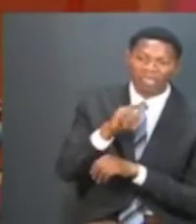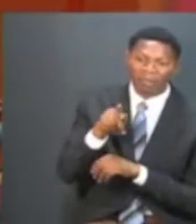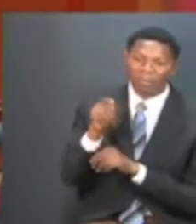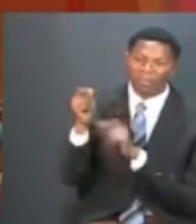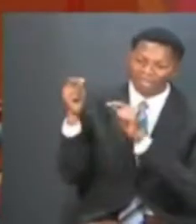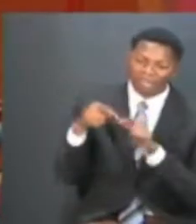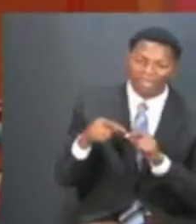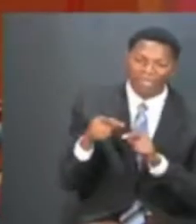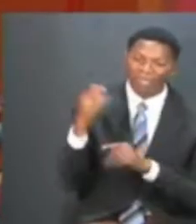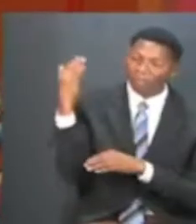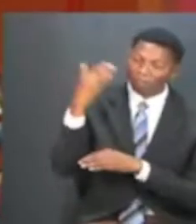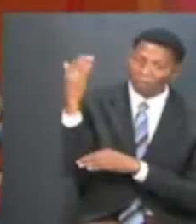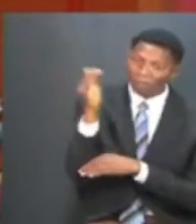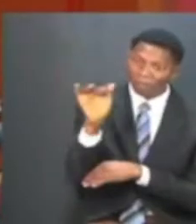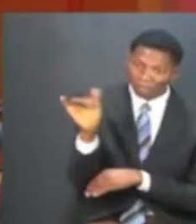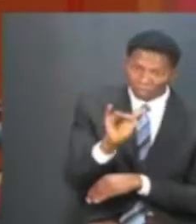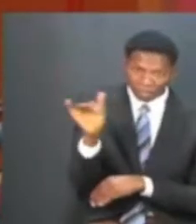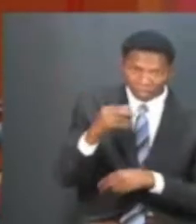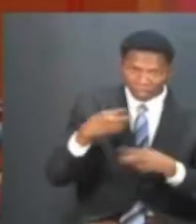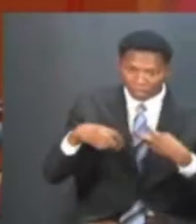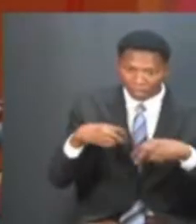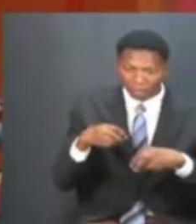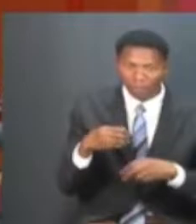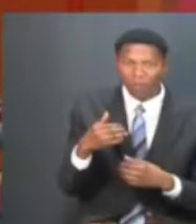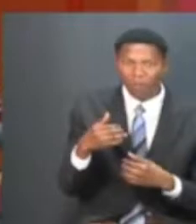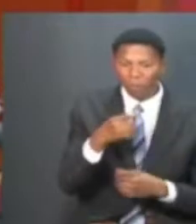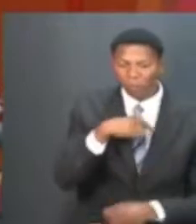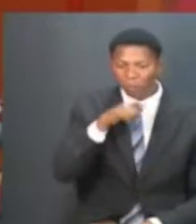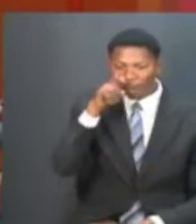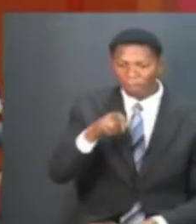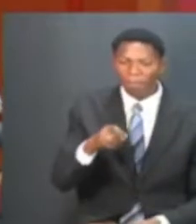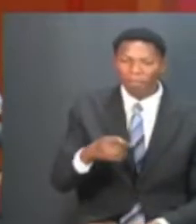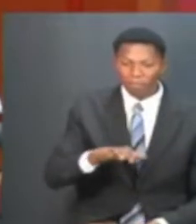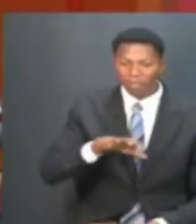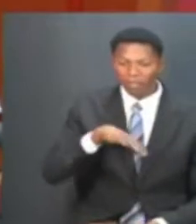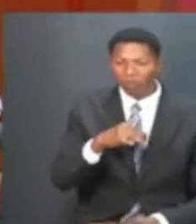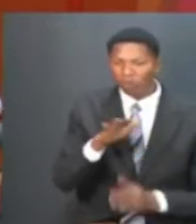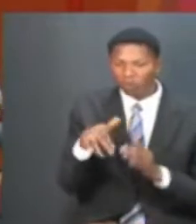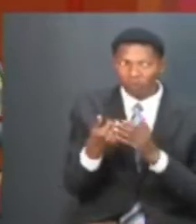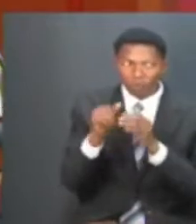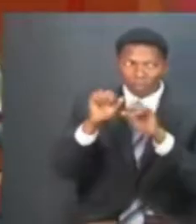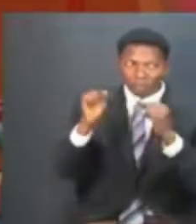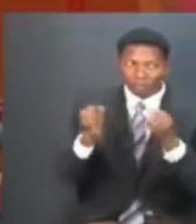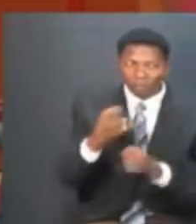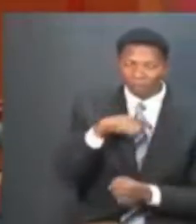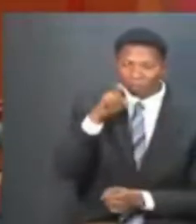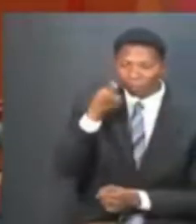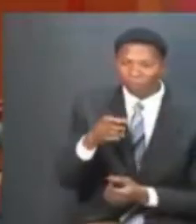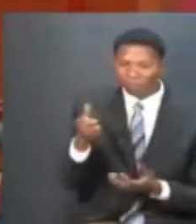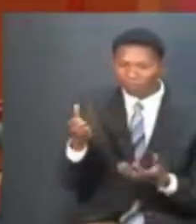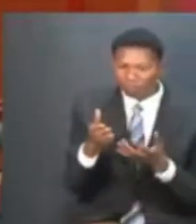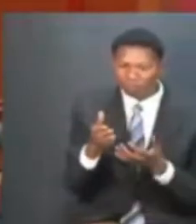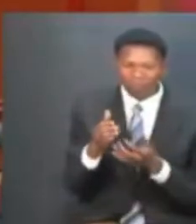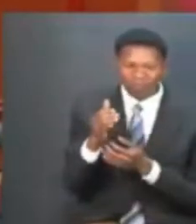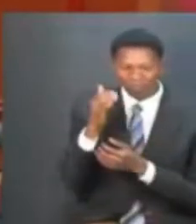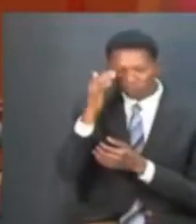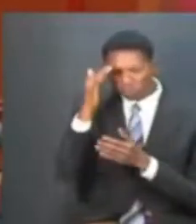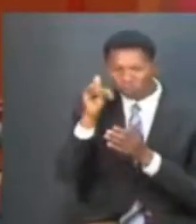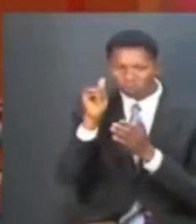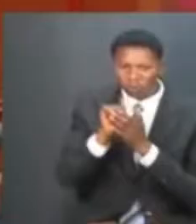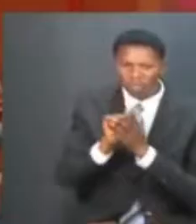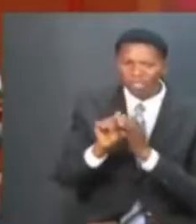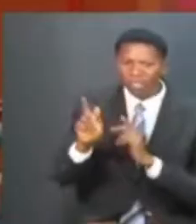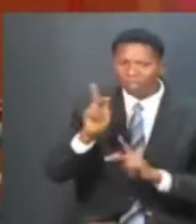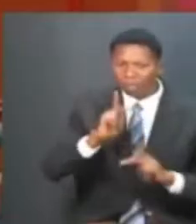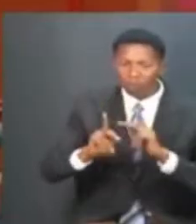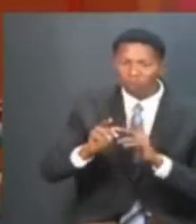losses. We want to formalize the system. We want to make sure we insist and that people will do what we expect them